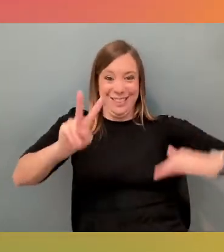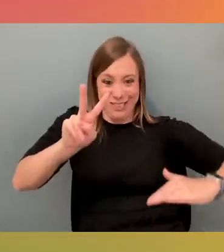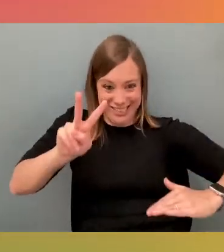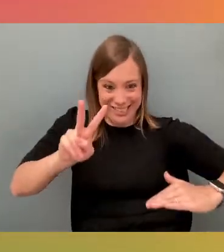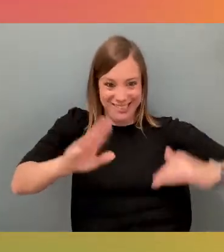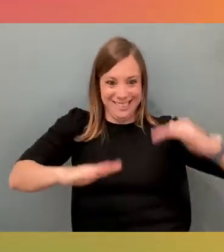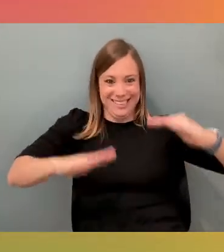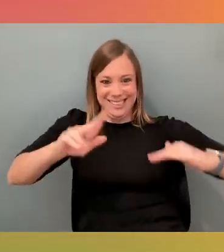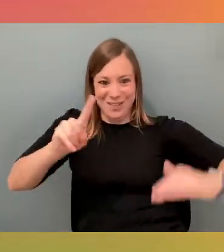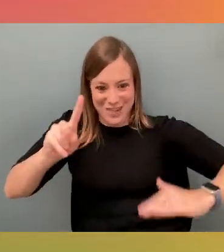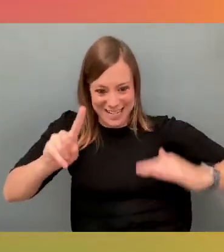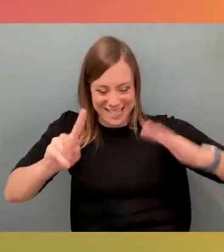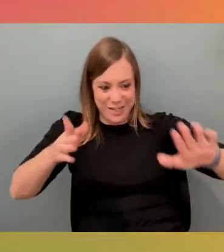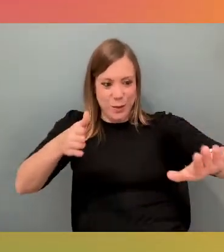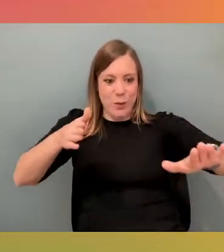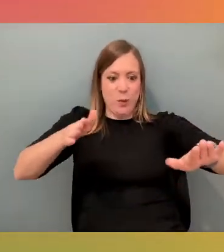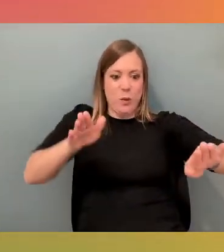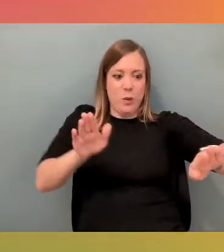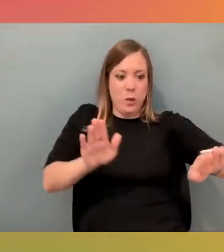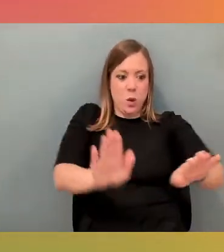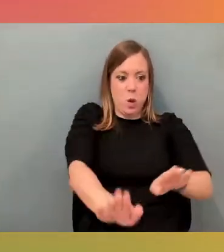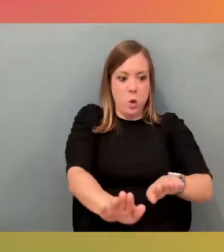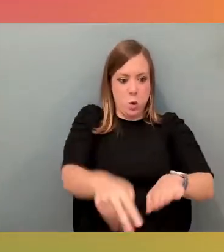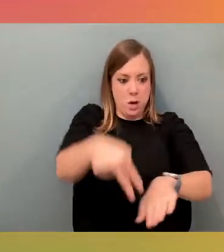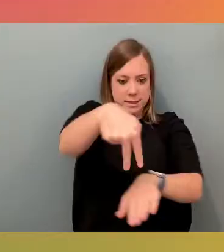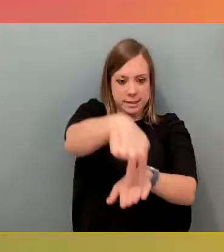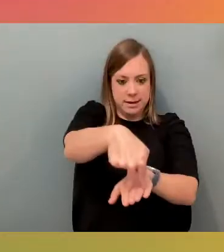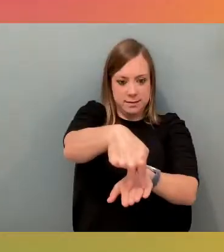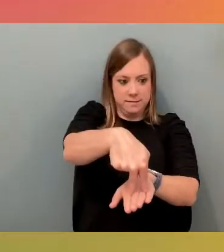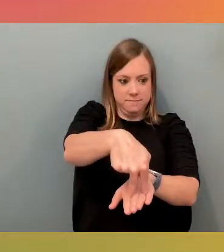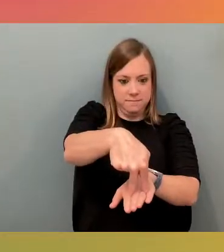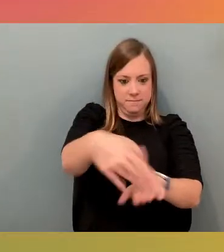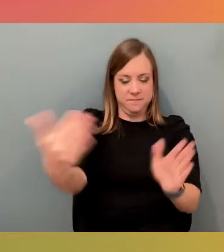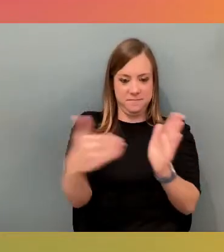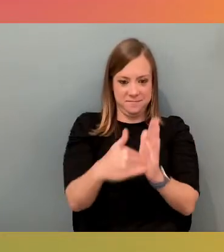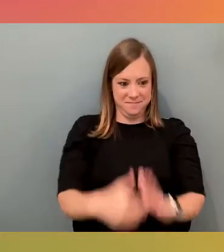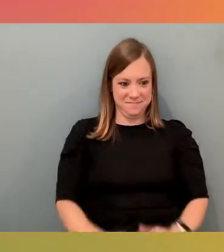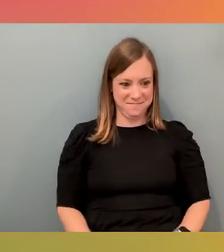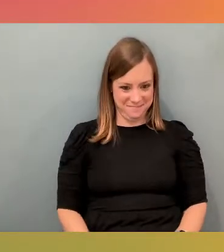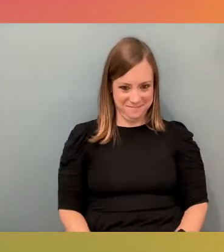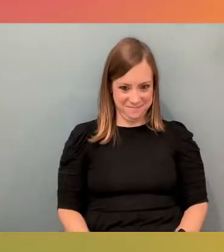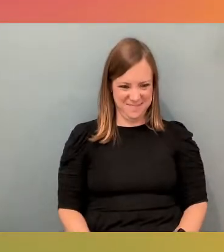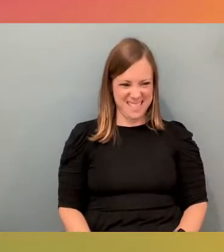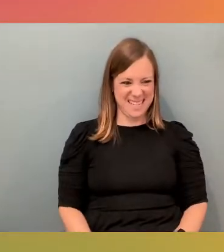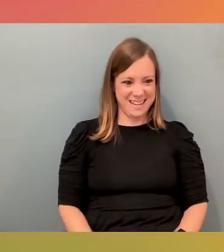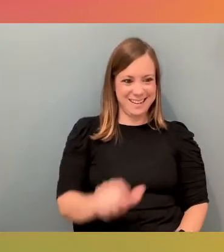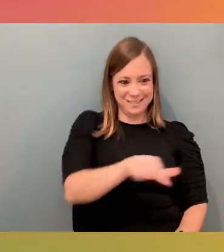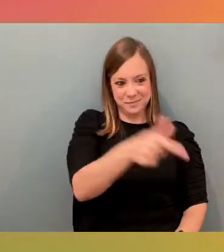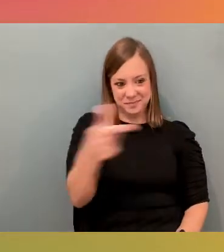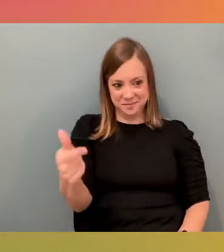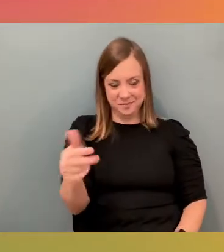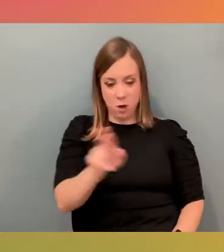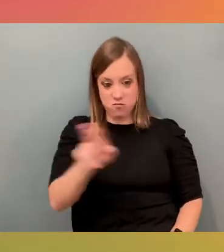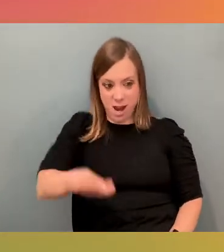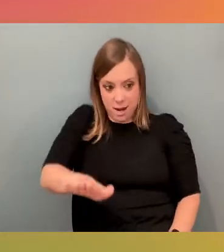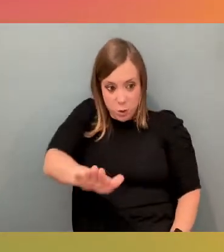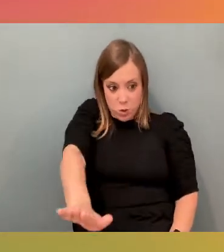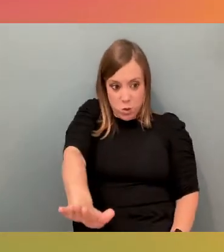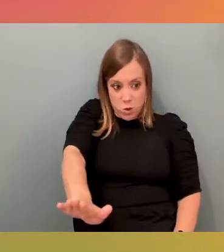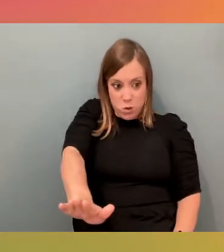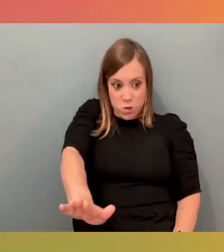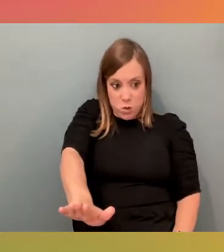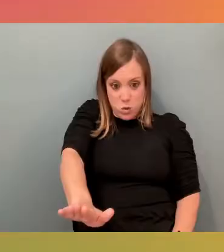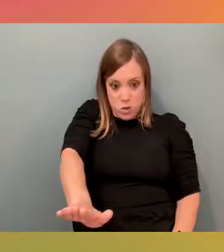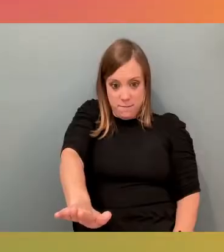and slowly lower down. Smiling all along. Here we go, same thing on the other side. So shifting weight and